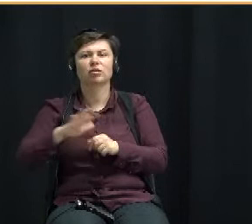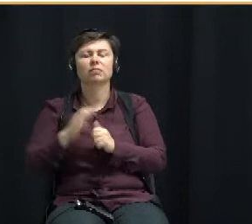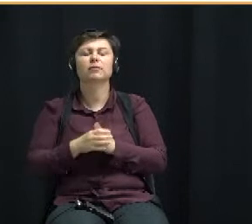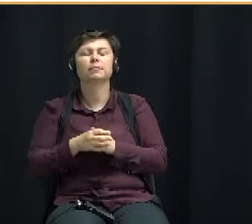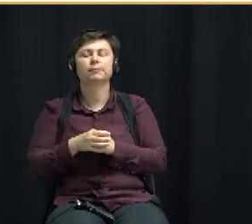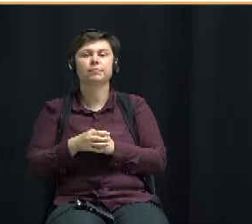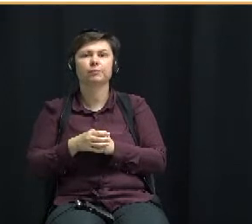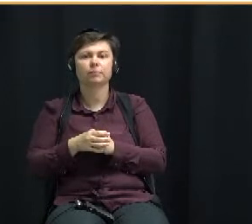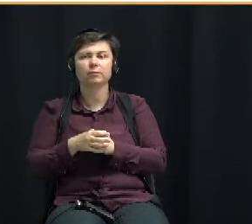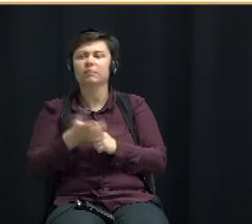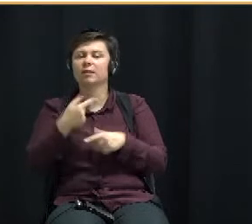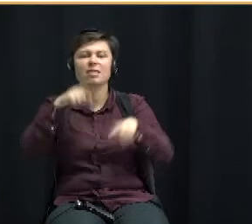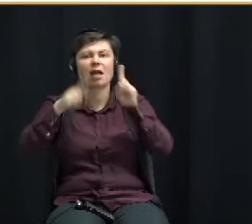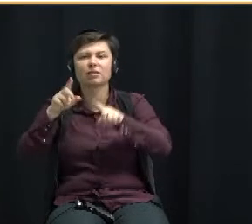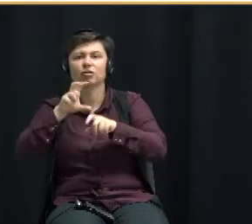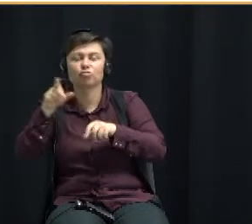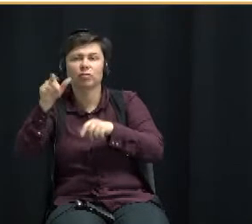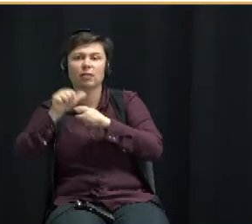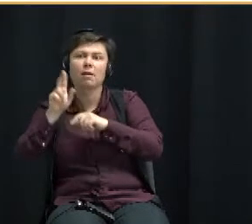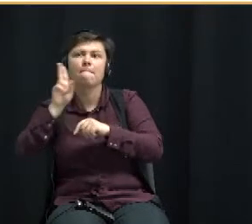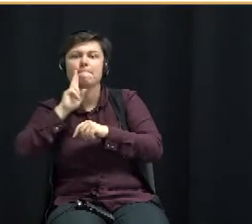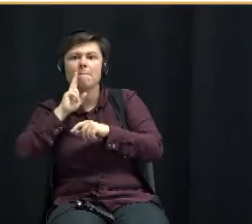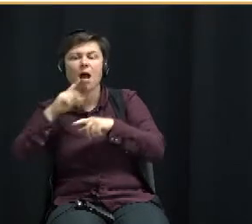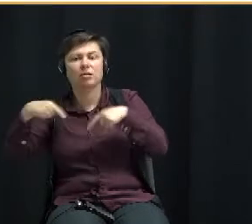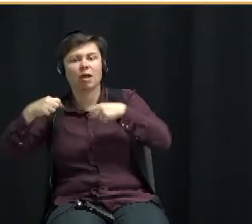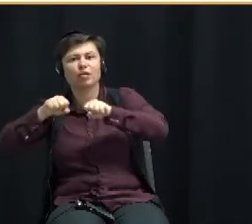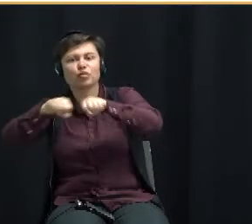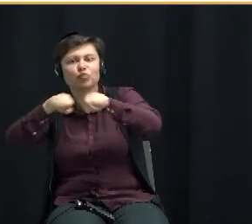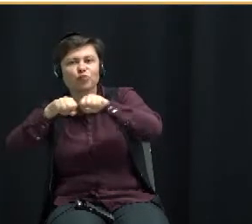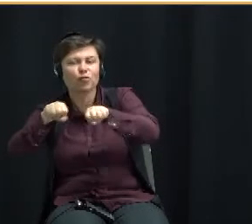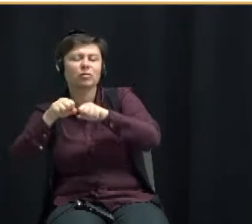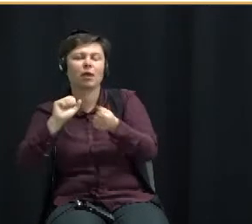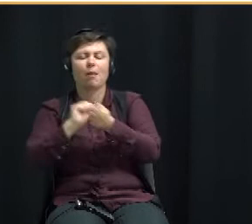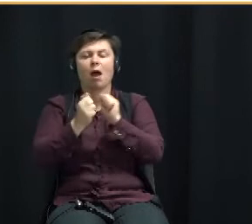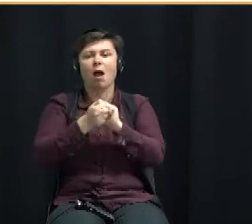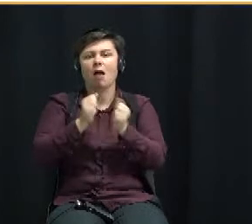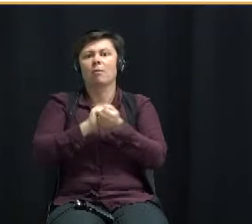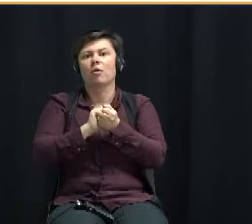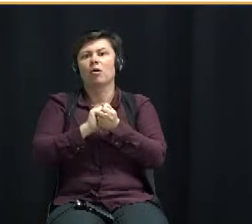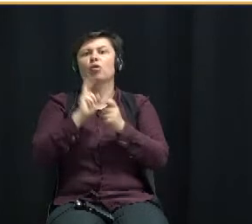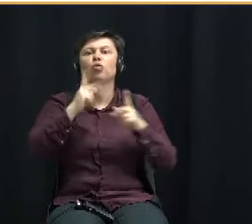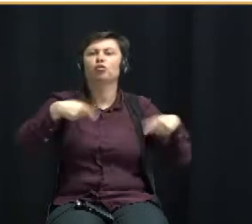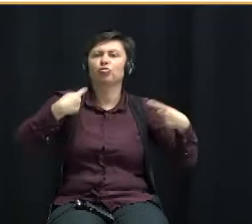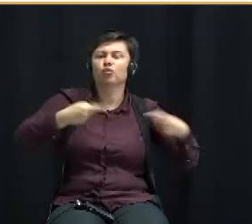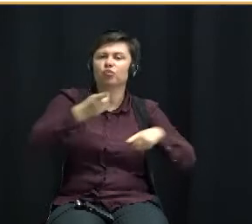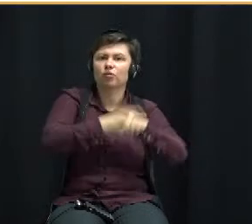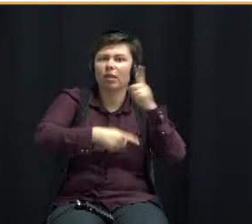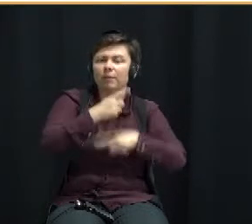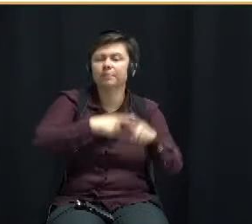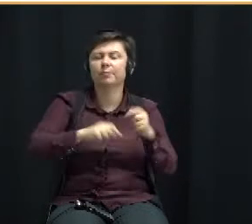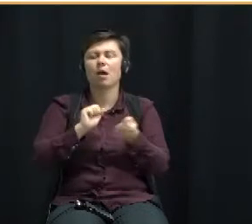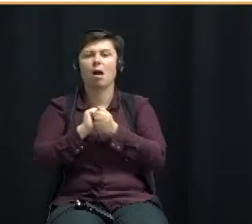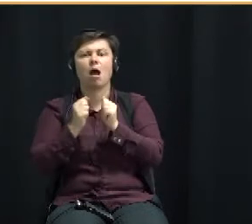a trolley, but it can also be someone with a roller or wheelchairs. But there are also some